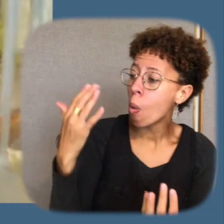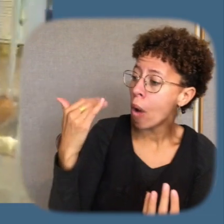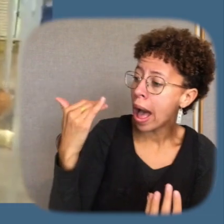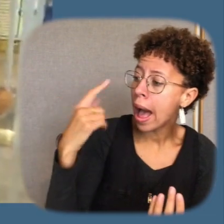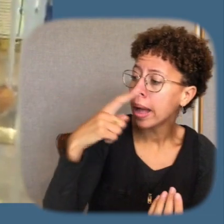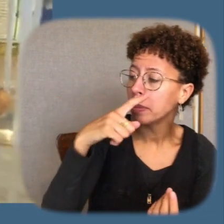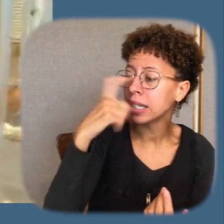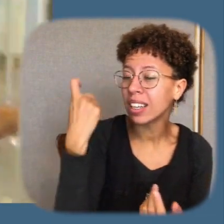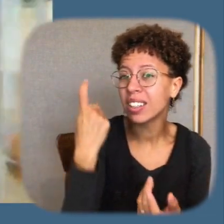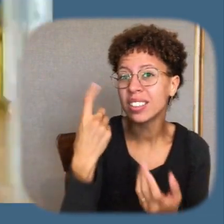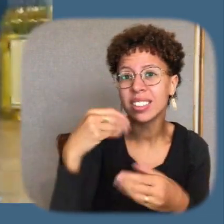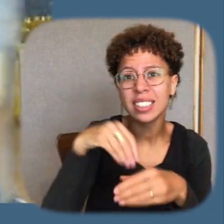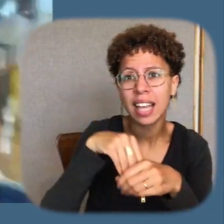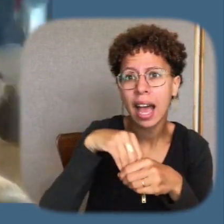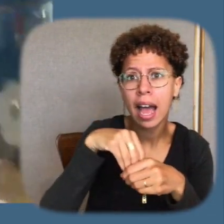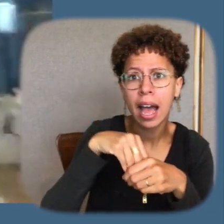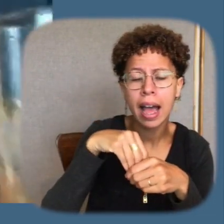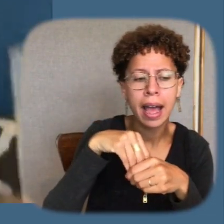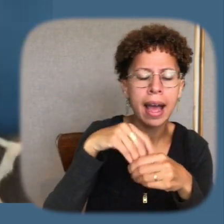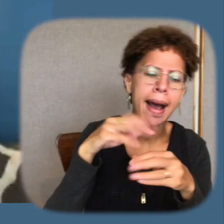Because they also have no air.